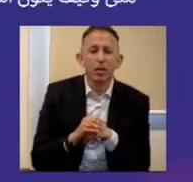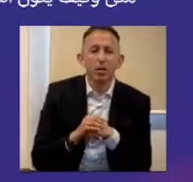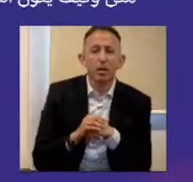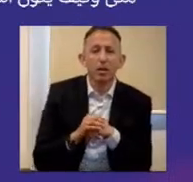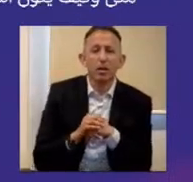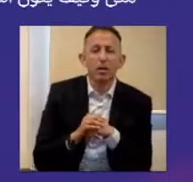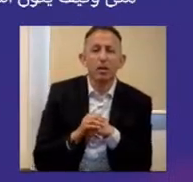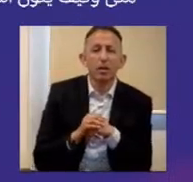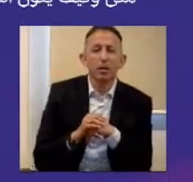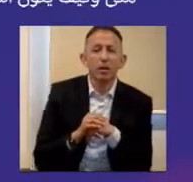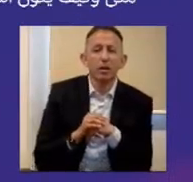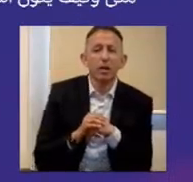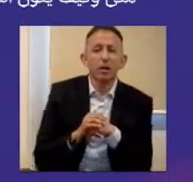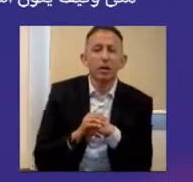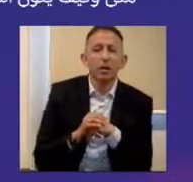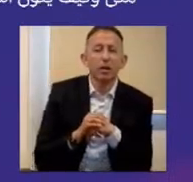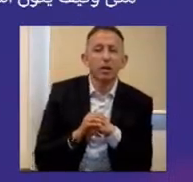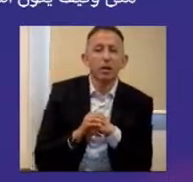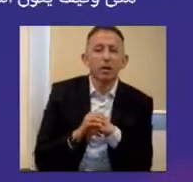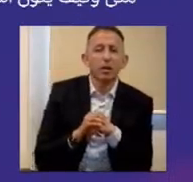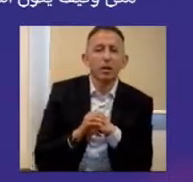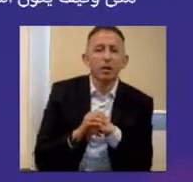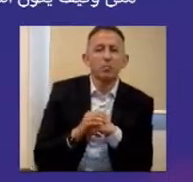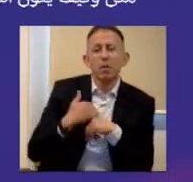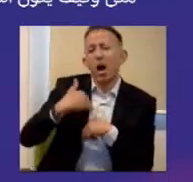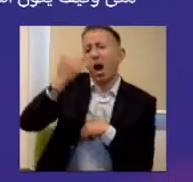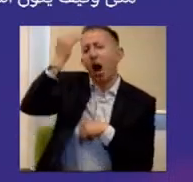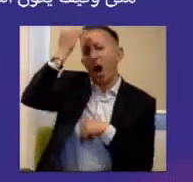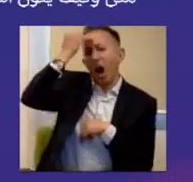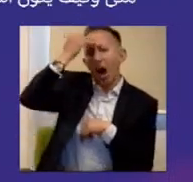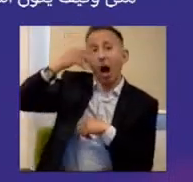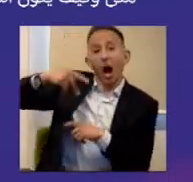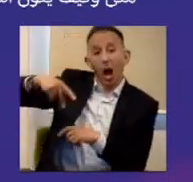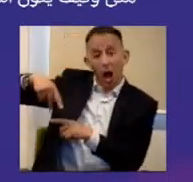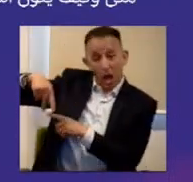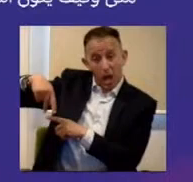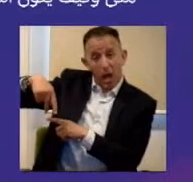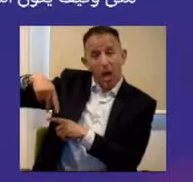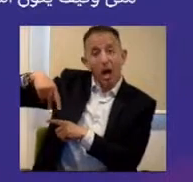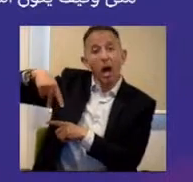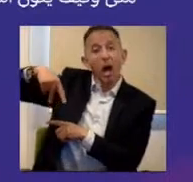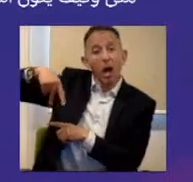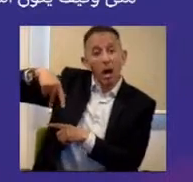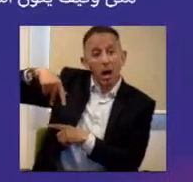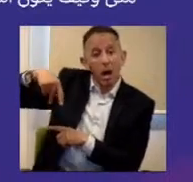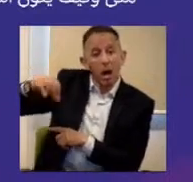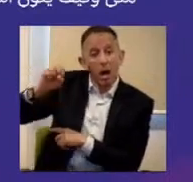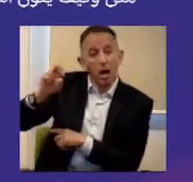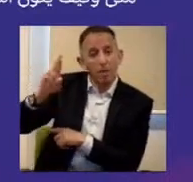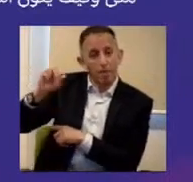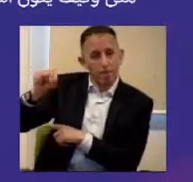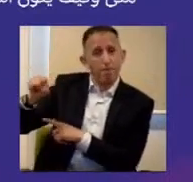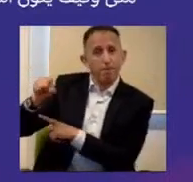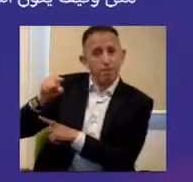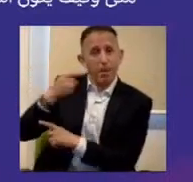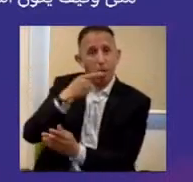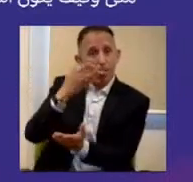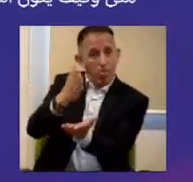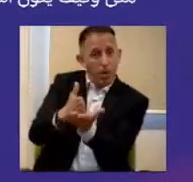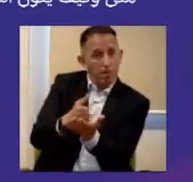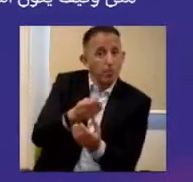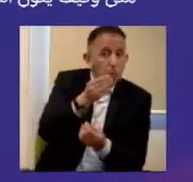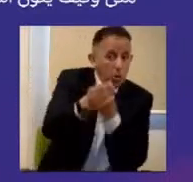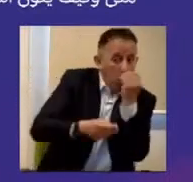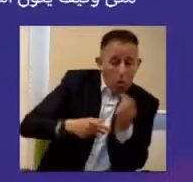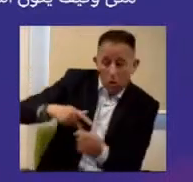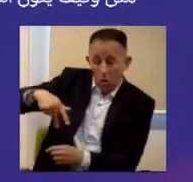Really? Either Peter is honest, and because of Tom, the answer is yes, or Peter is not honest, and because of John, the answer is